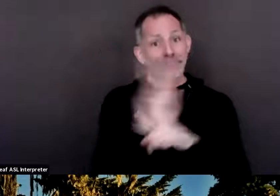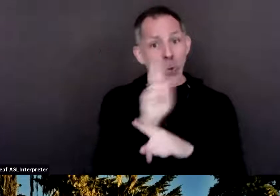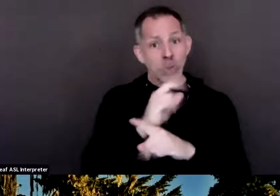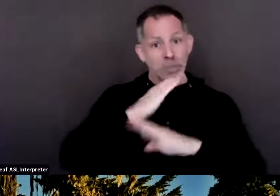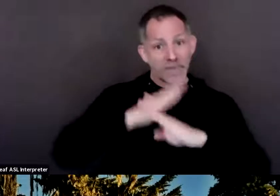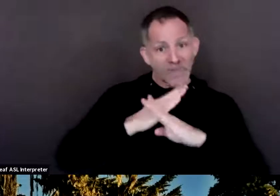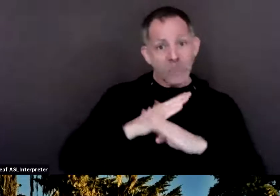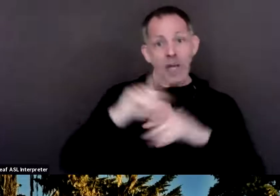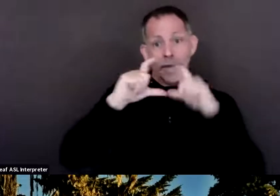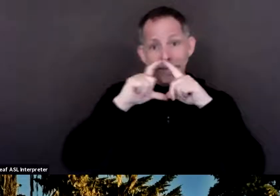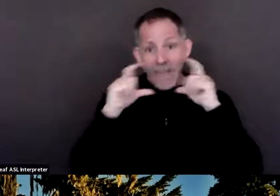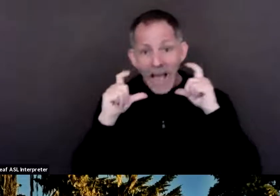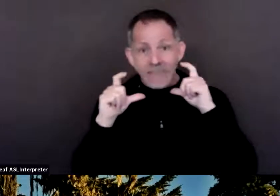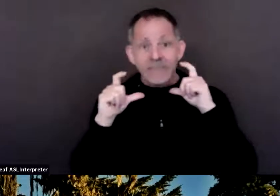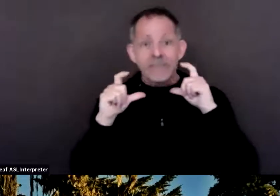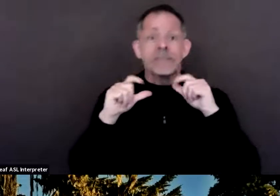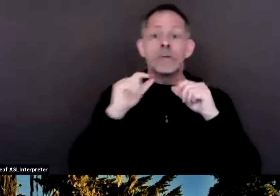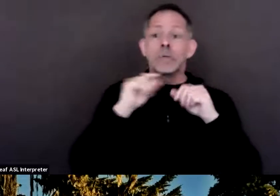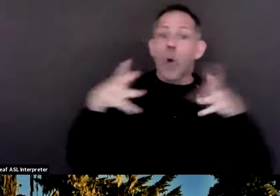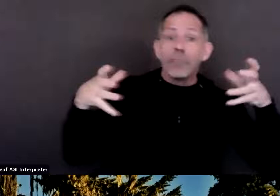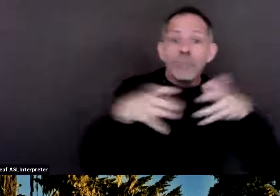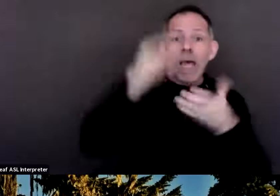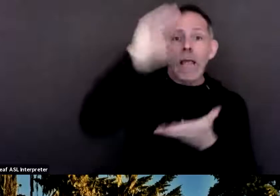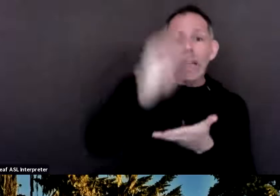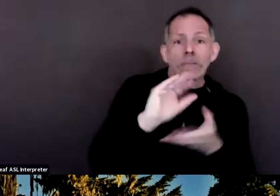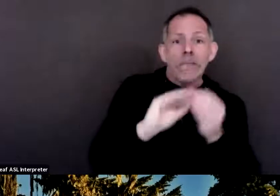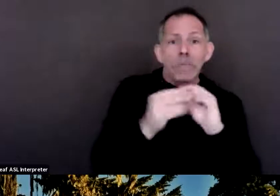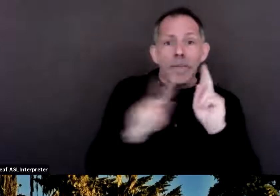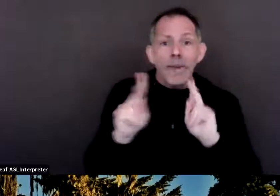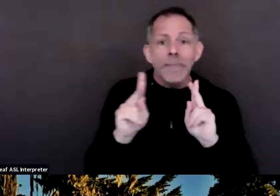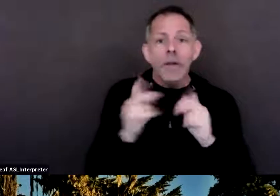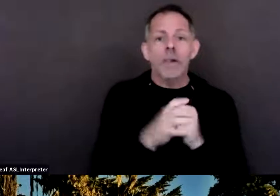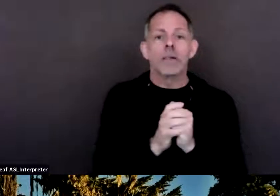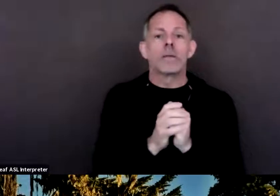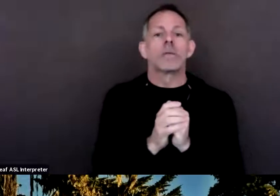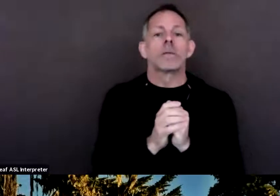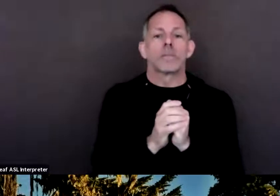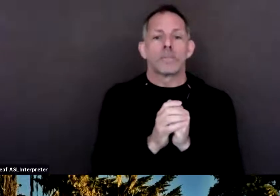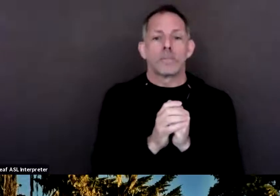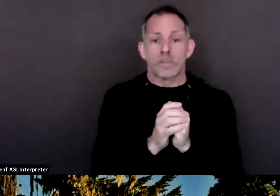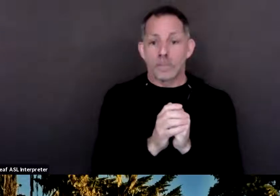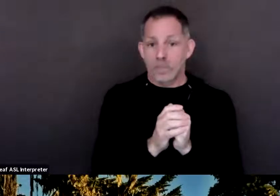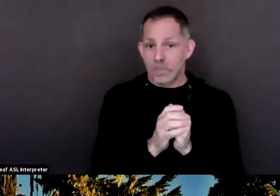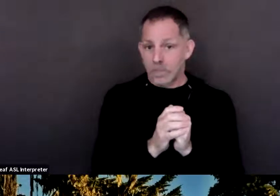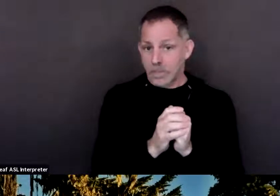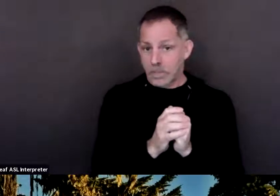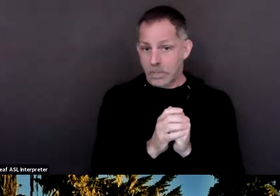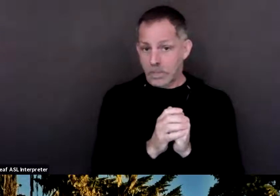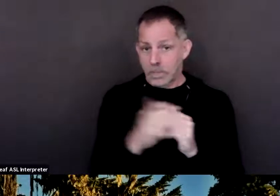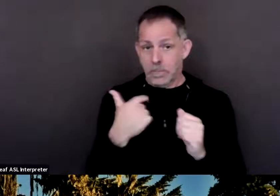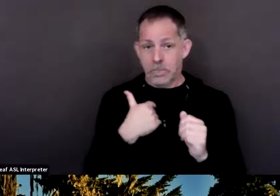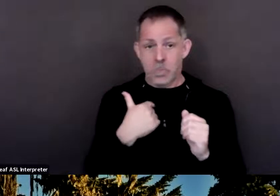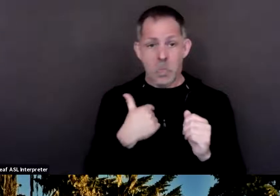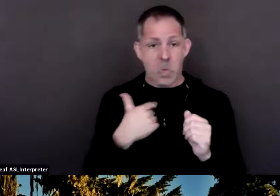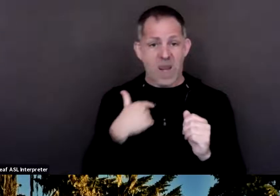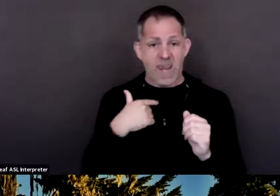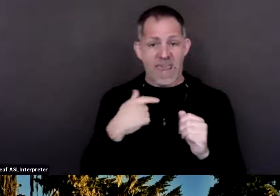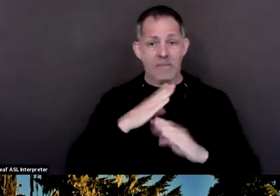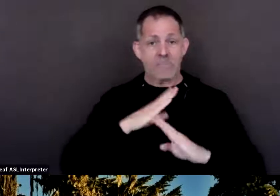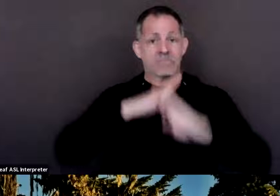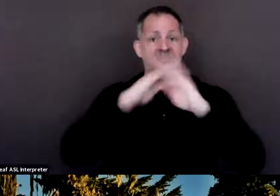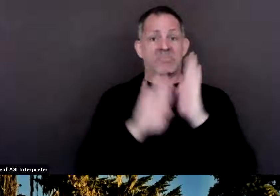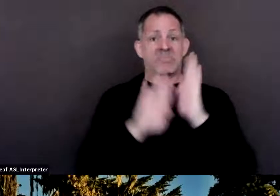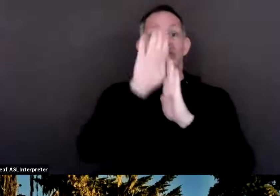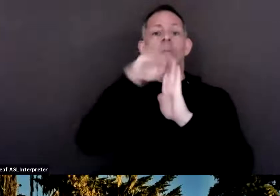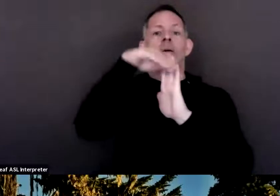of unvaccinated people indoors. We can absolutely turn this around before the next decision point. So it's not inevitable that we'll go